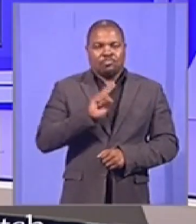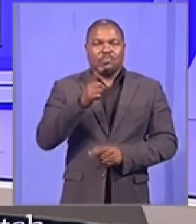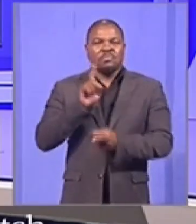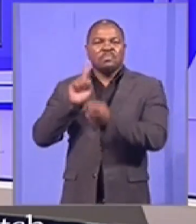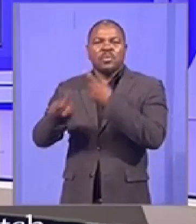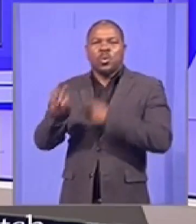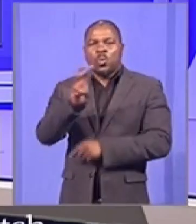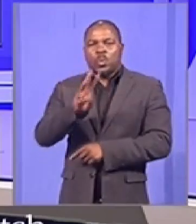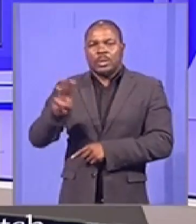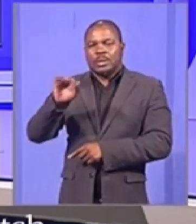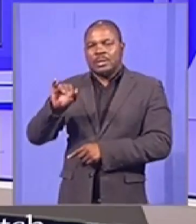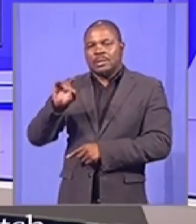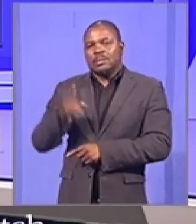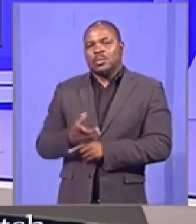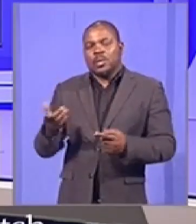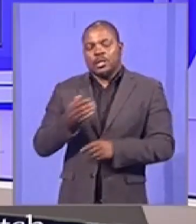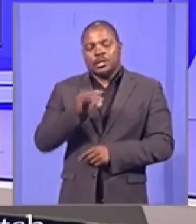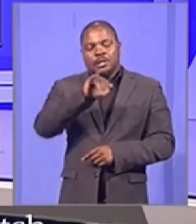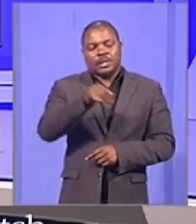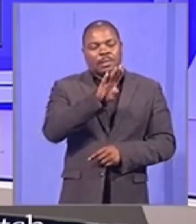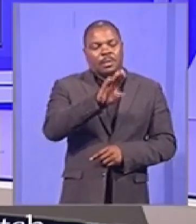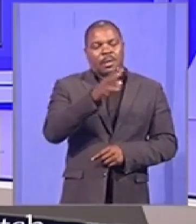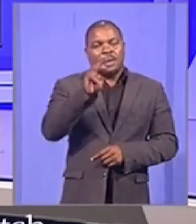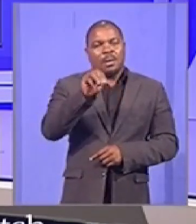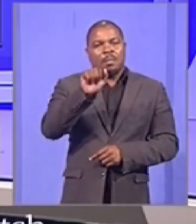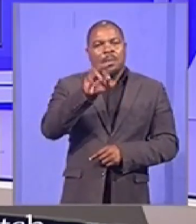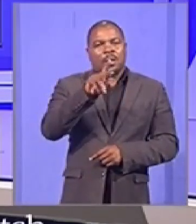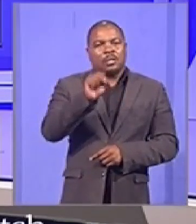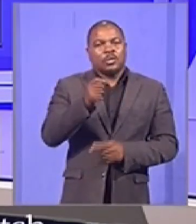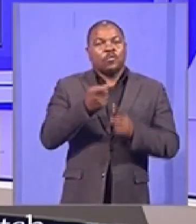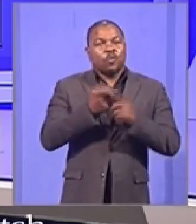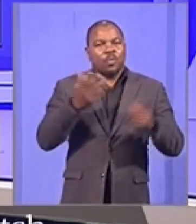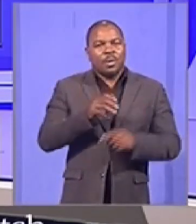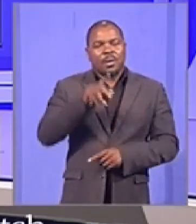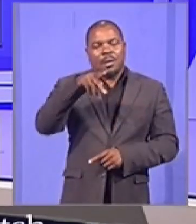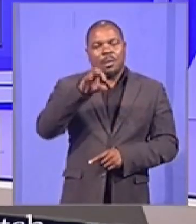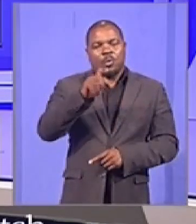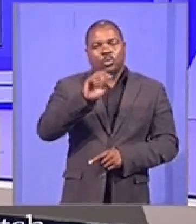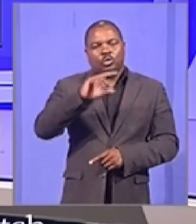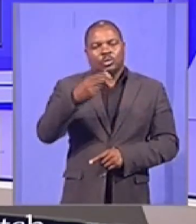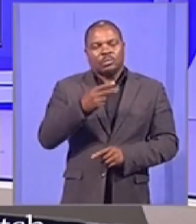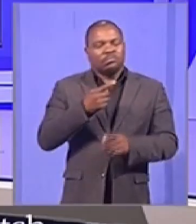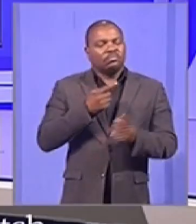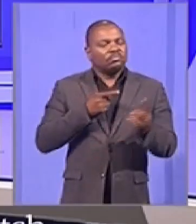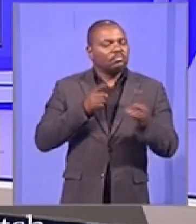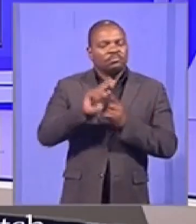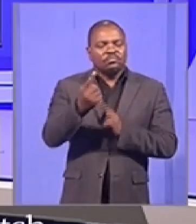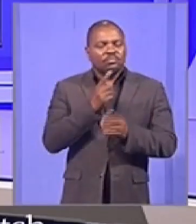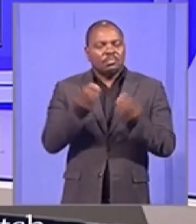motshamekong wa Pula Madibogo kwa JB Max Oval kwa Potchefstroom. Le mme la dintlhakgolo ke leo.